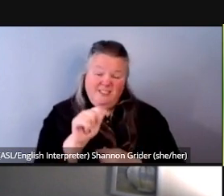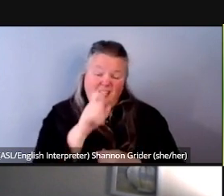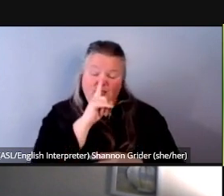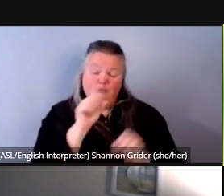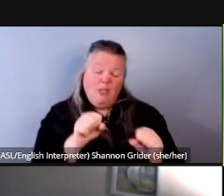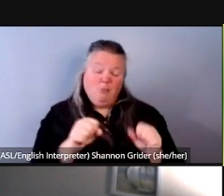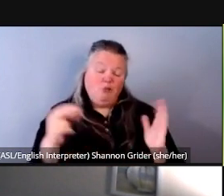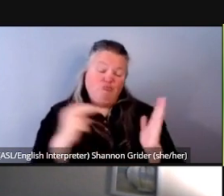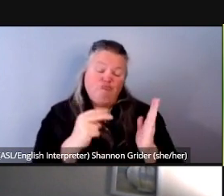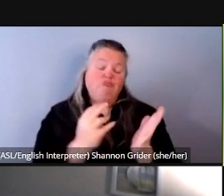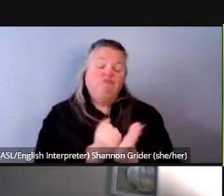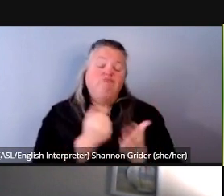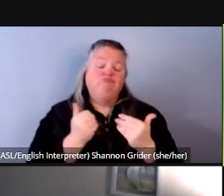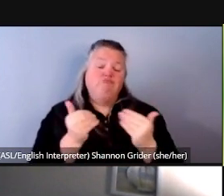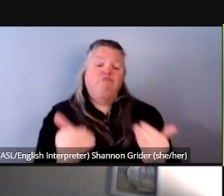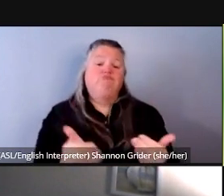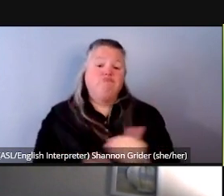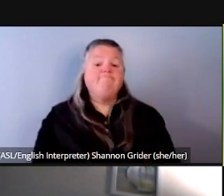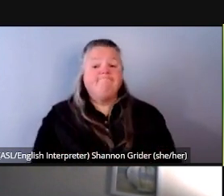things.